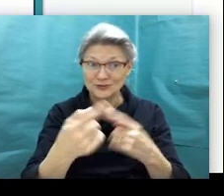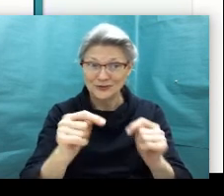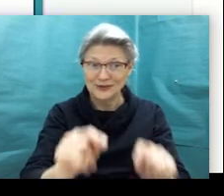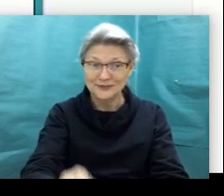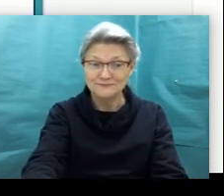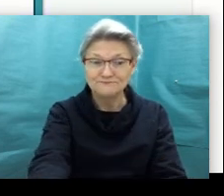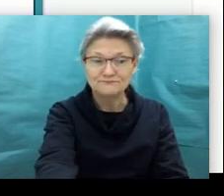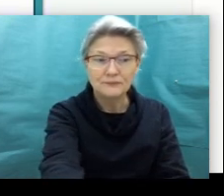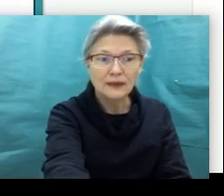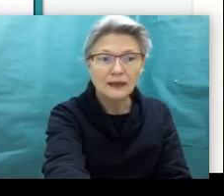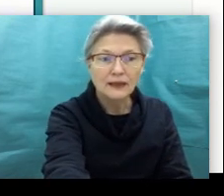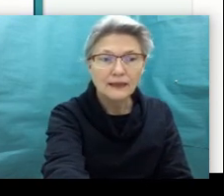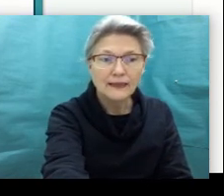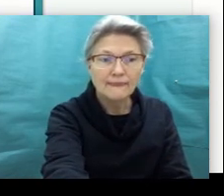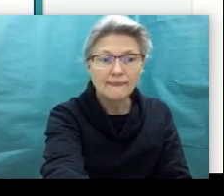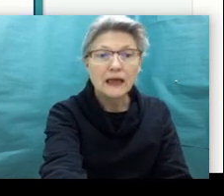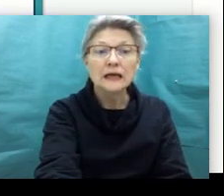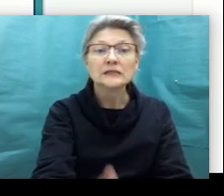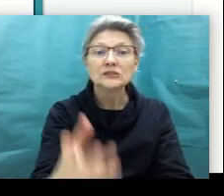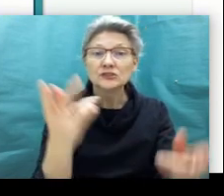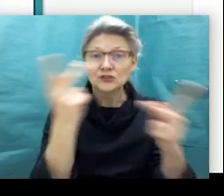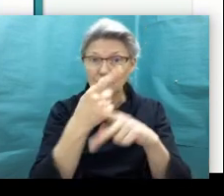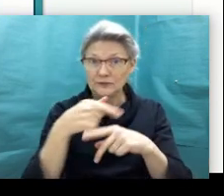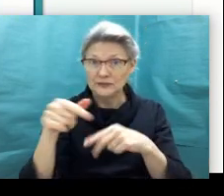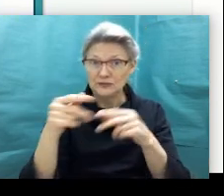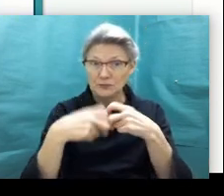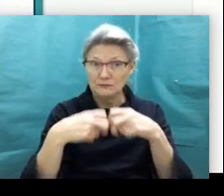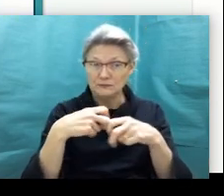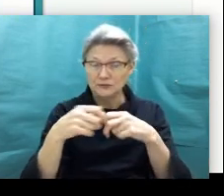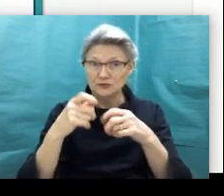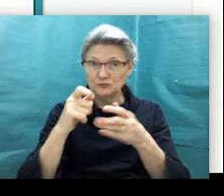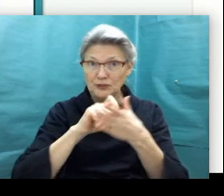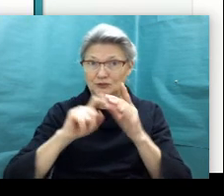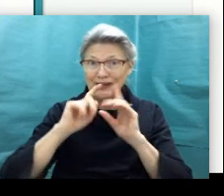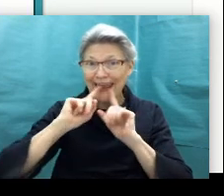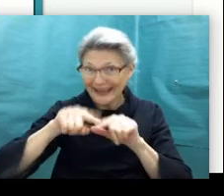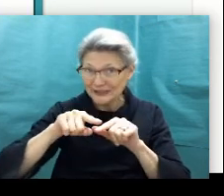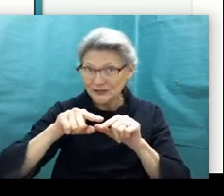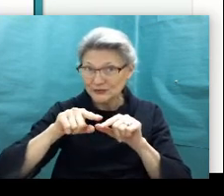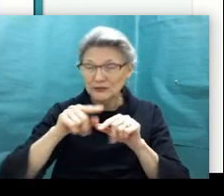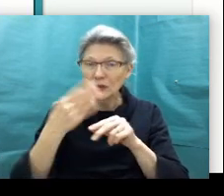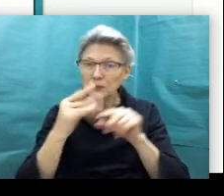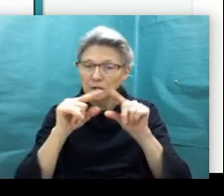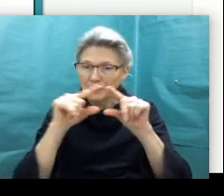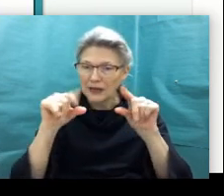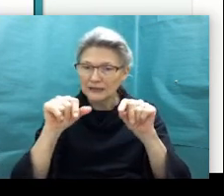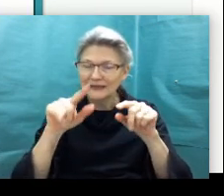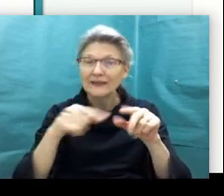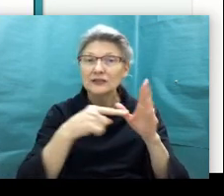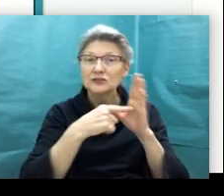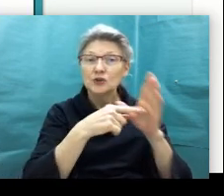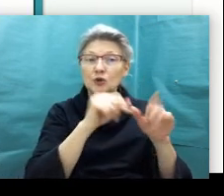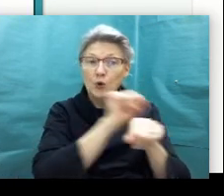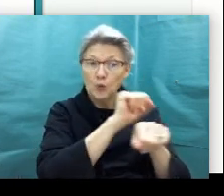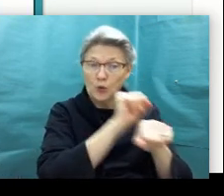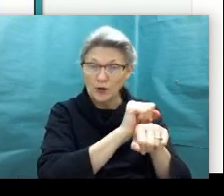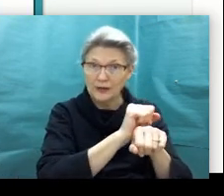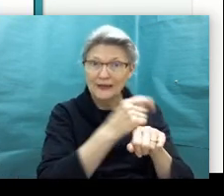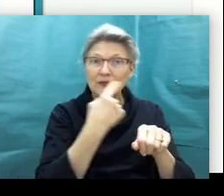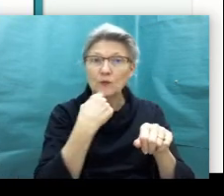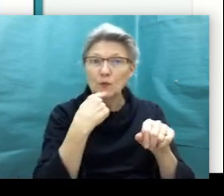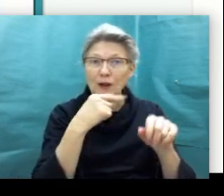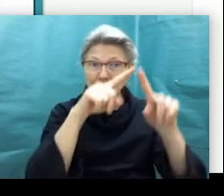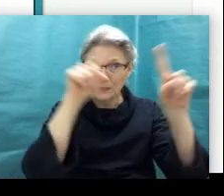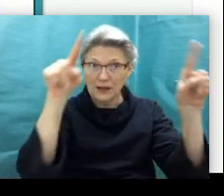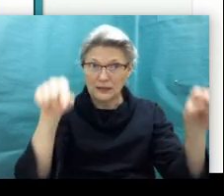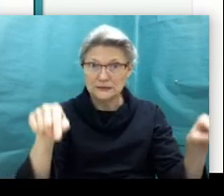go. You're going to solve these problems, write your answer in the blue box, and then put your work in your answer that stands out somehow, whether it's